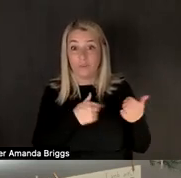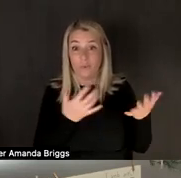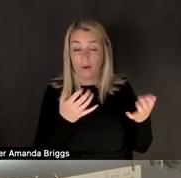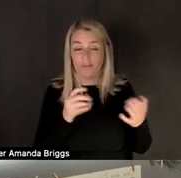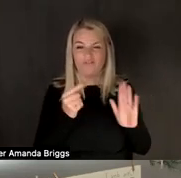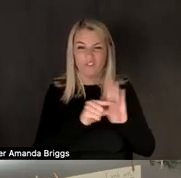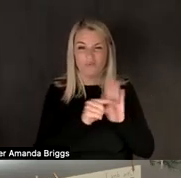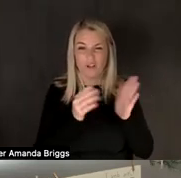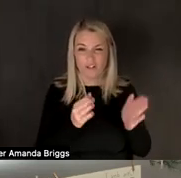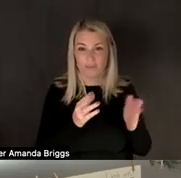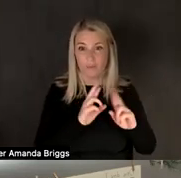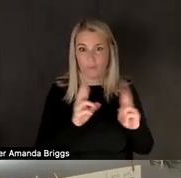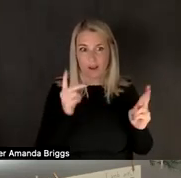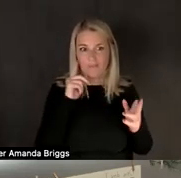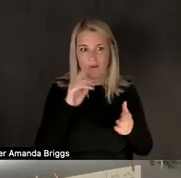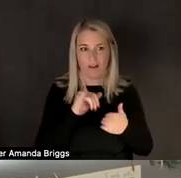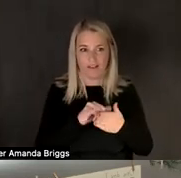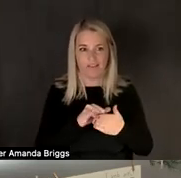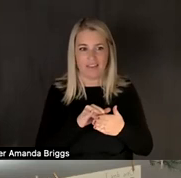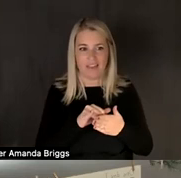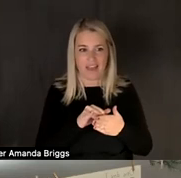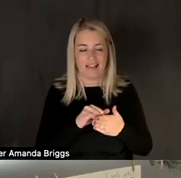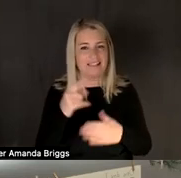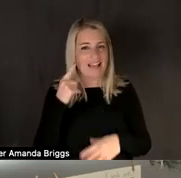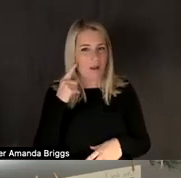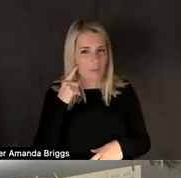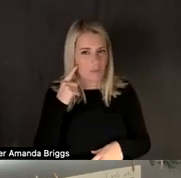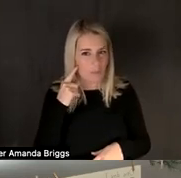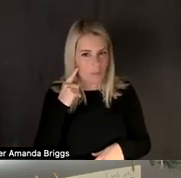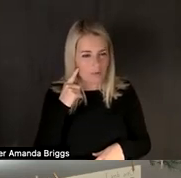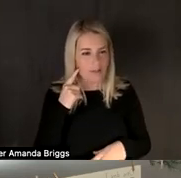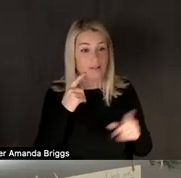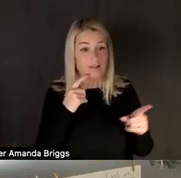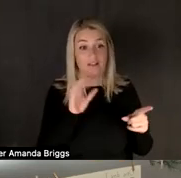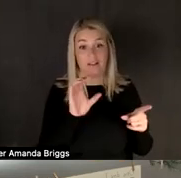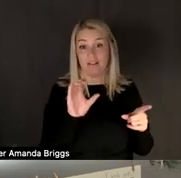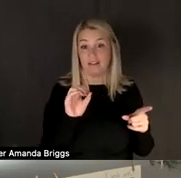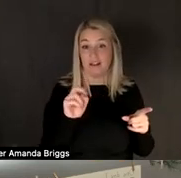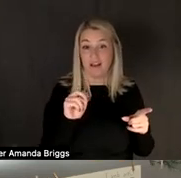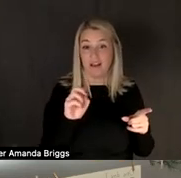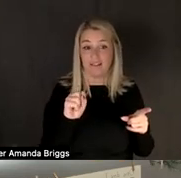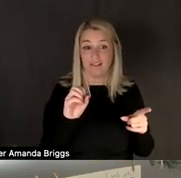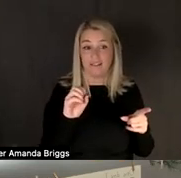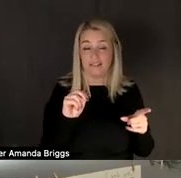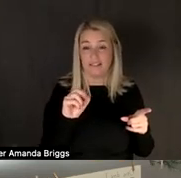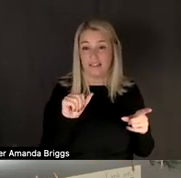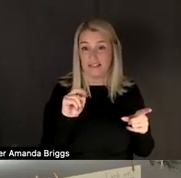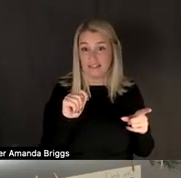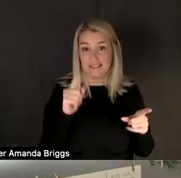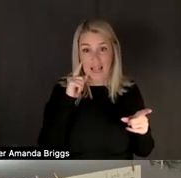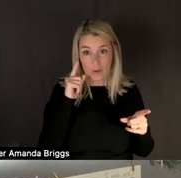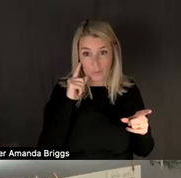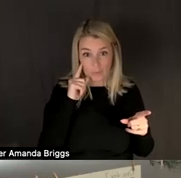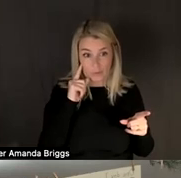of be ready for the phonics, right? Those sounds. So the consonant sounds. So we're continuing to look, and we're going, okay,